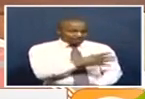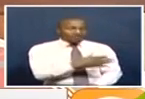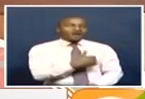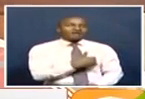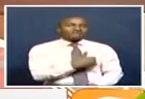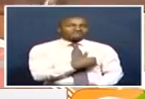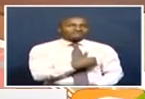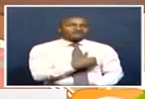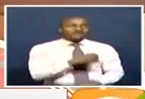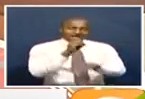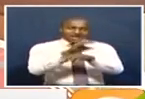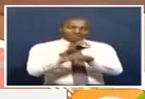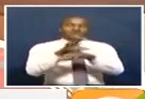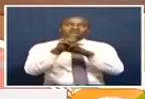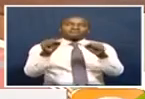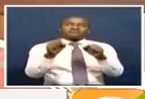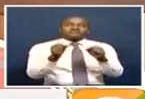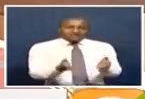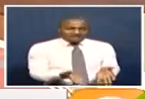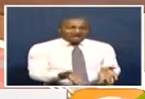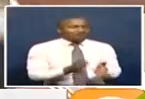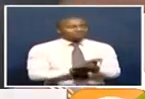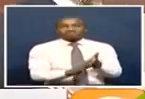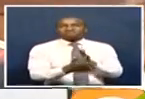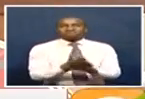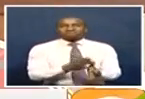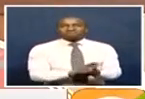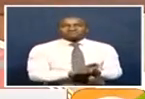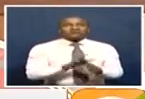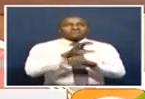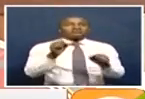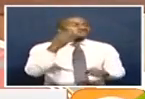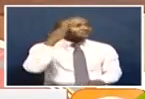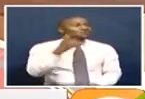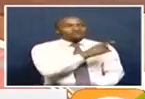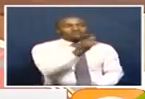were advisor to the head of state. Not these ones. No, these ones, even the president doesn't know where they are.